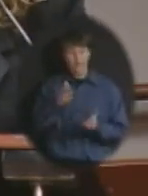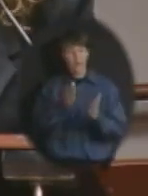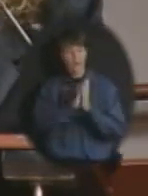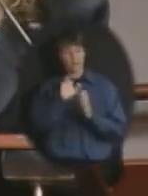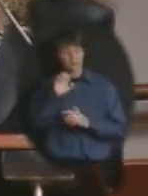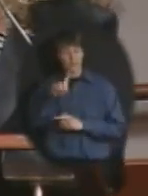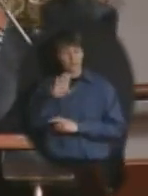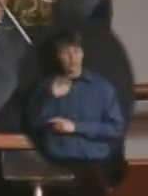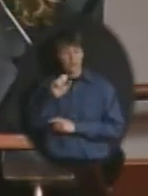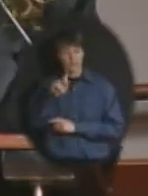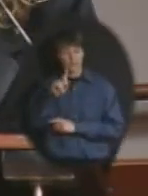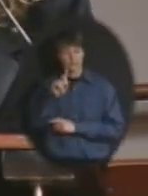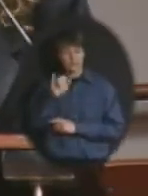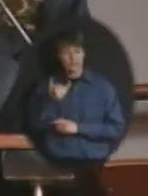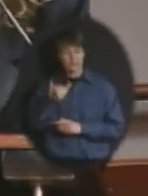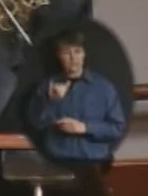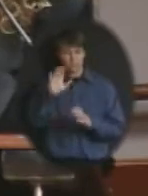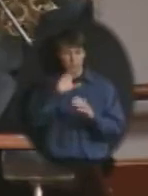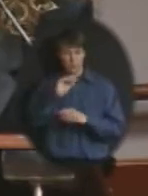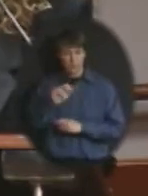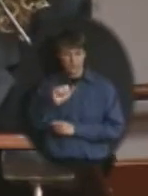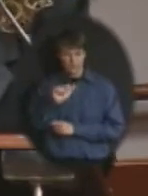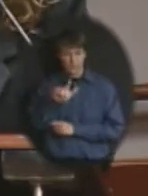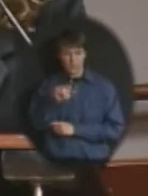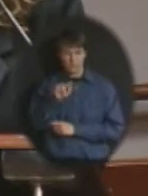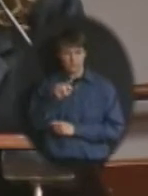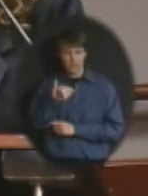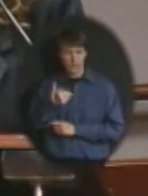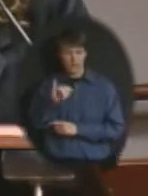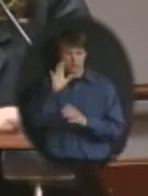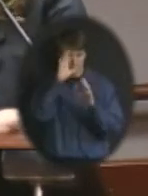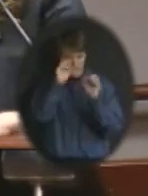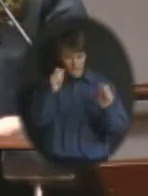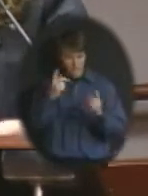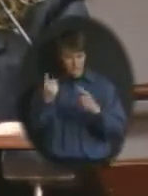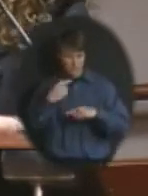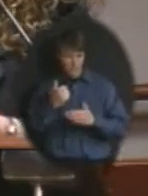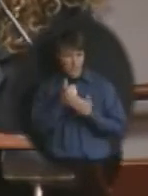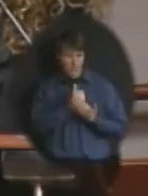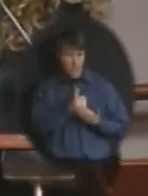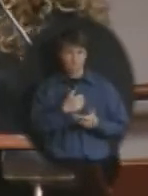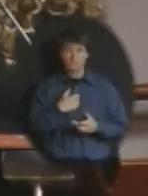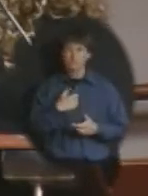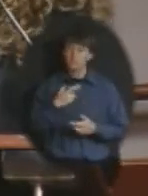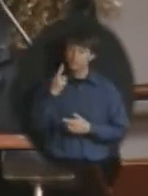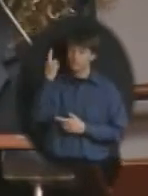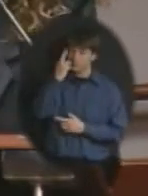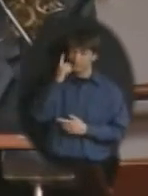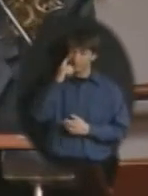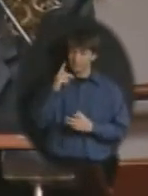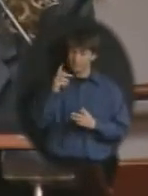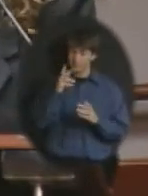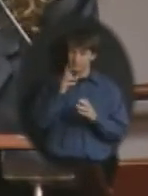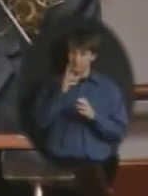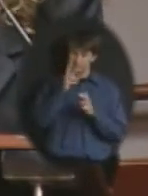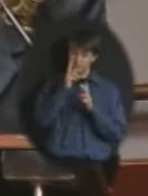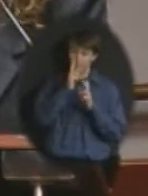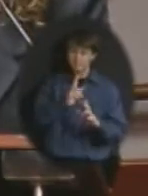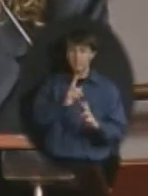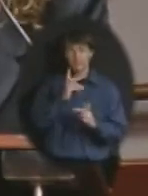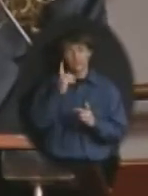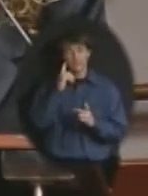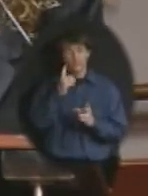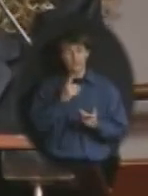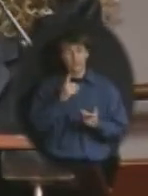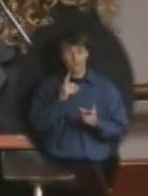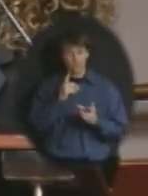Alumni Association President, to come forward to help with the recognitions. The purpose of this prestigious award is to recognize Olathe School